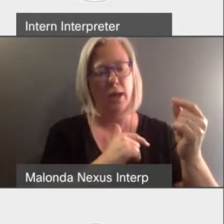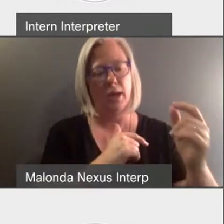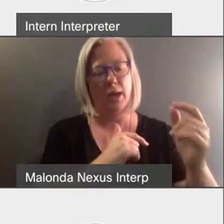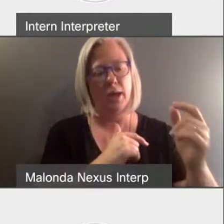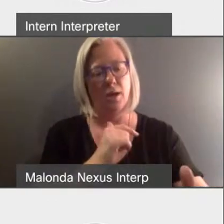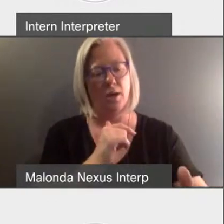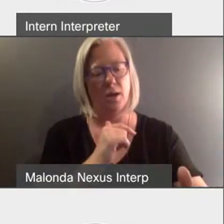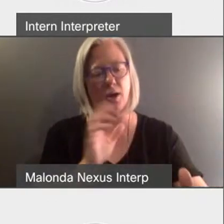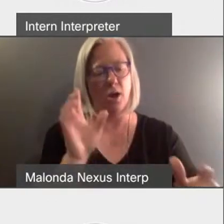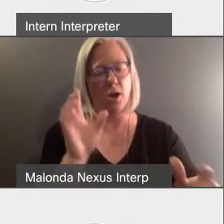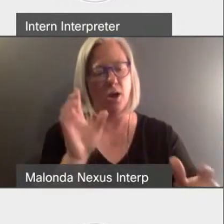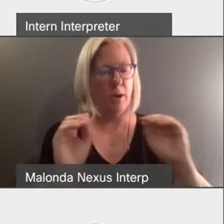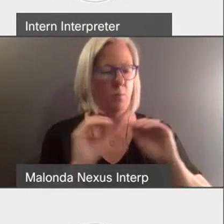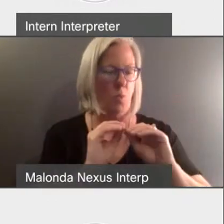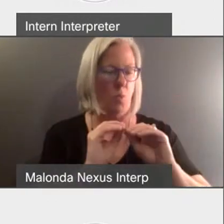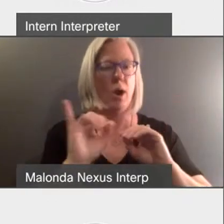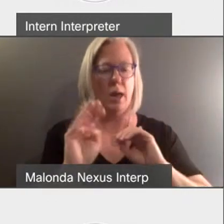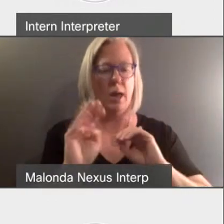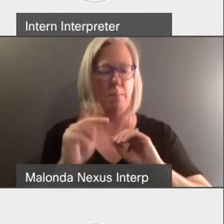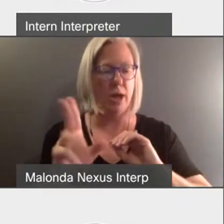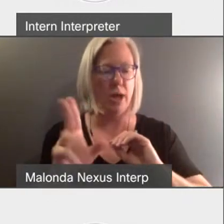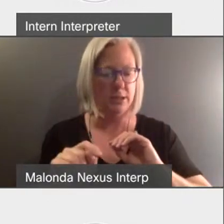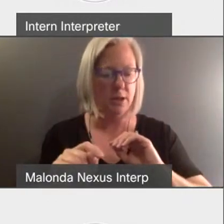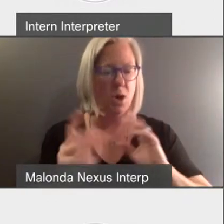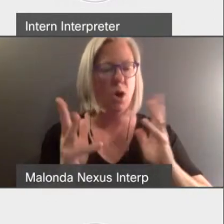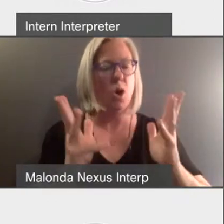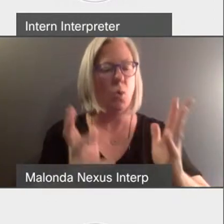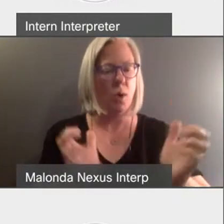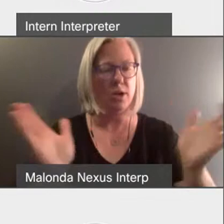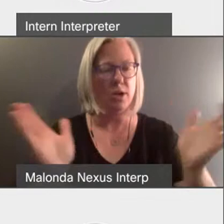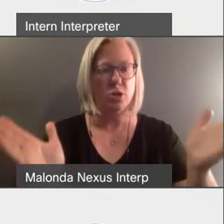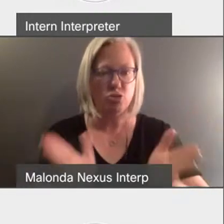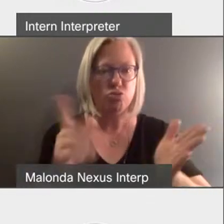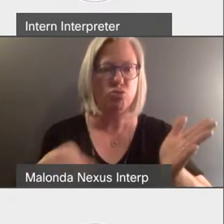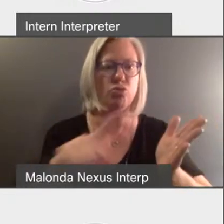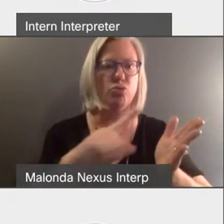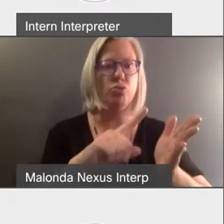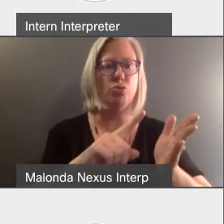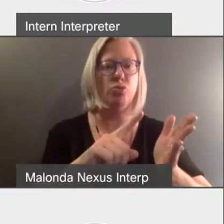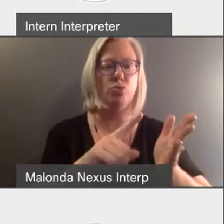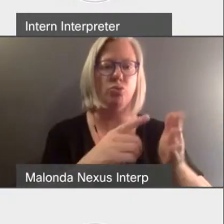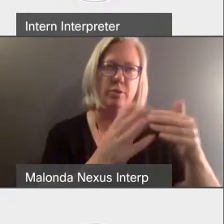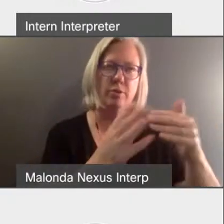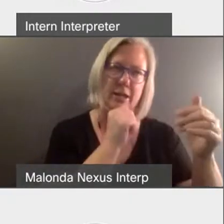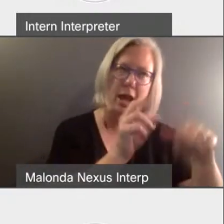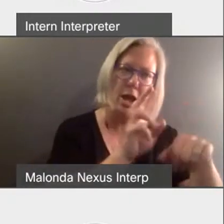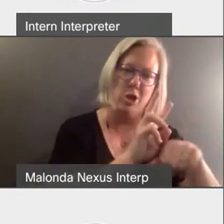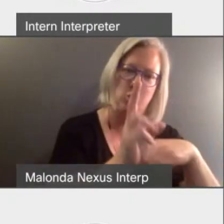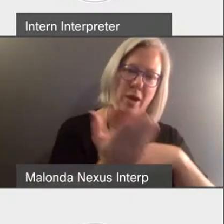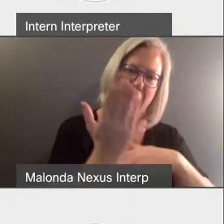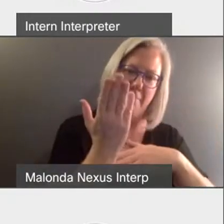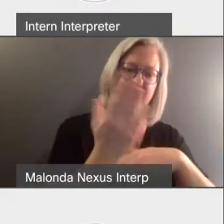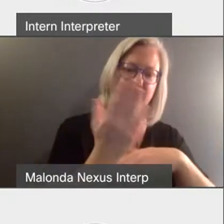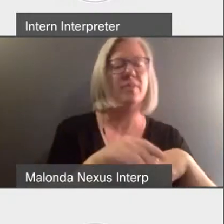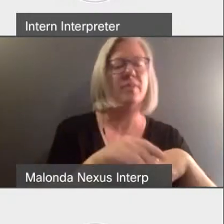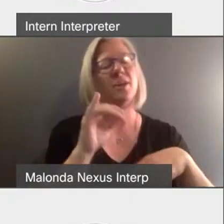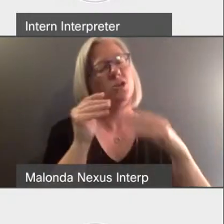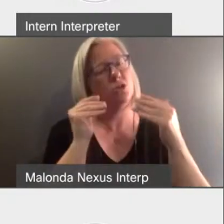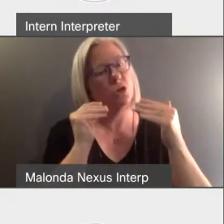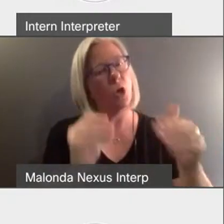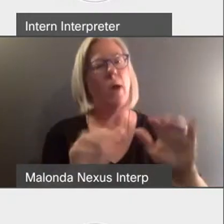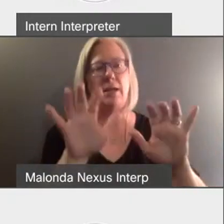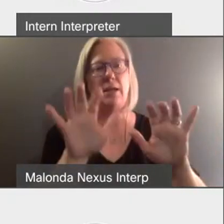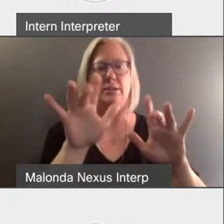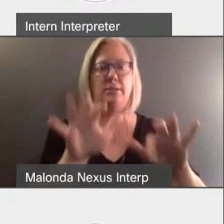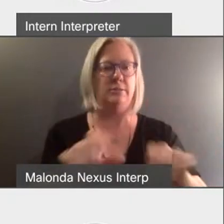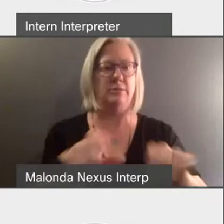input. We want to strongly encourage you, even if it's not at 2 a.m., if you're not up, to go ahead and put stuff into the